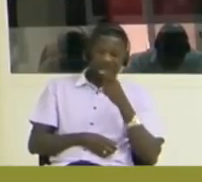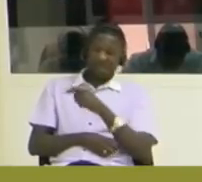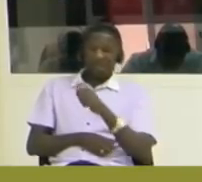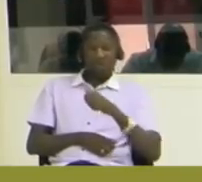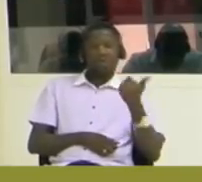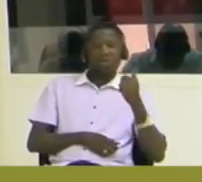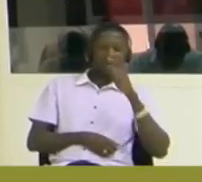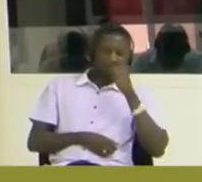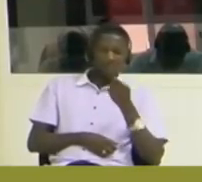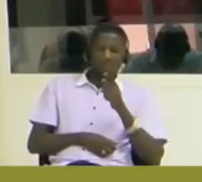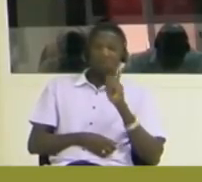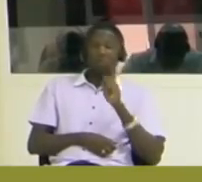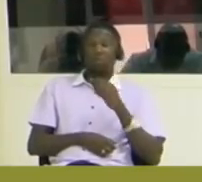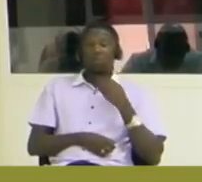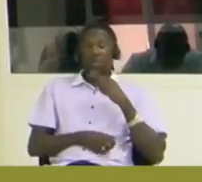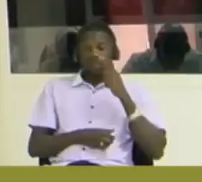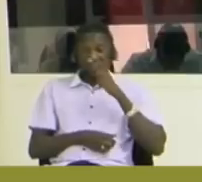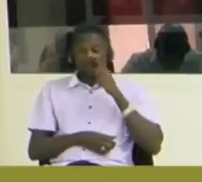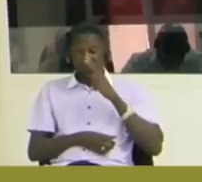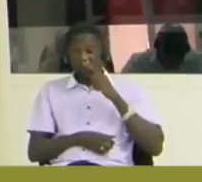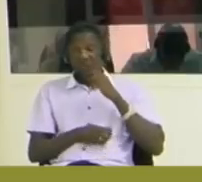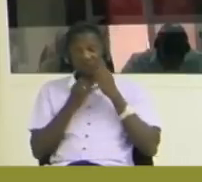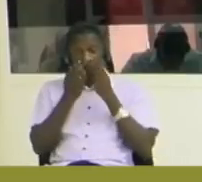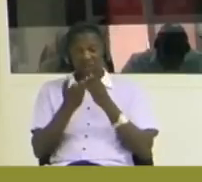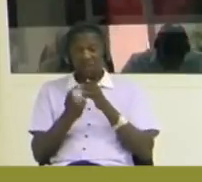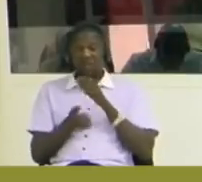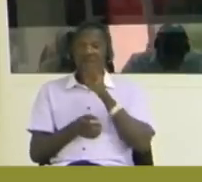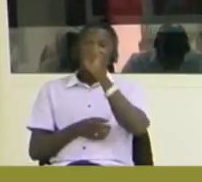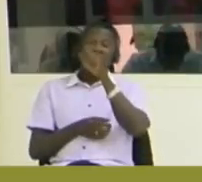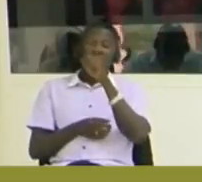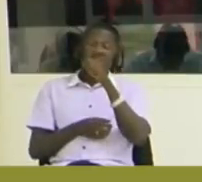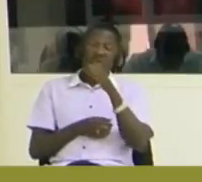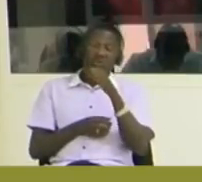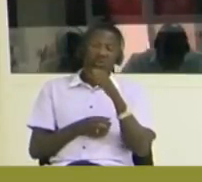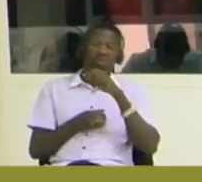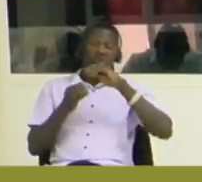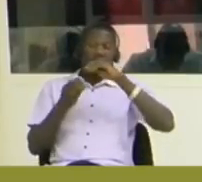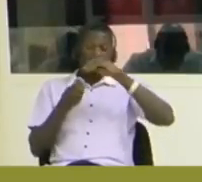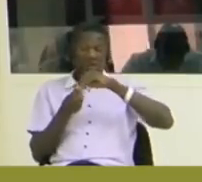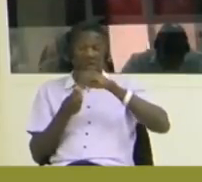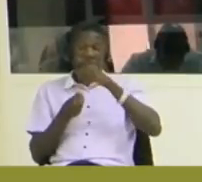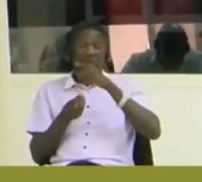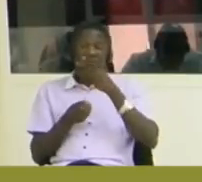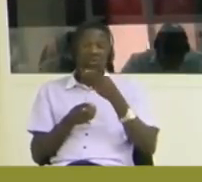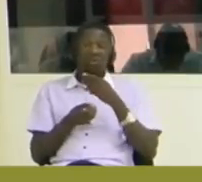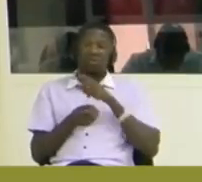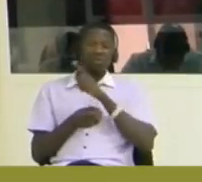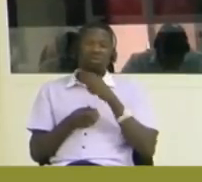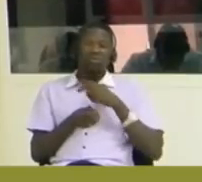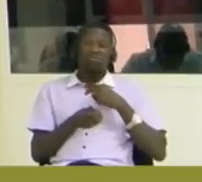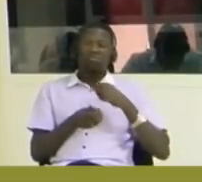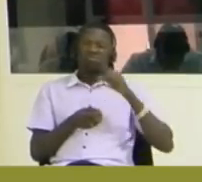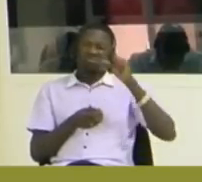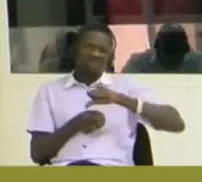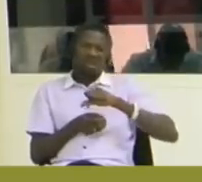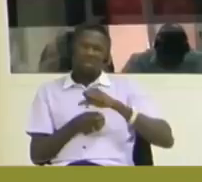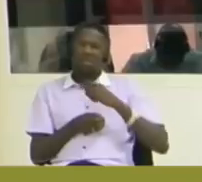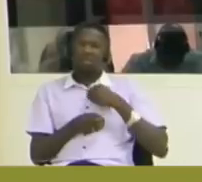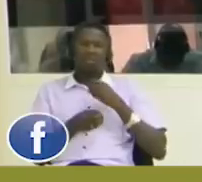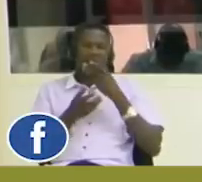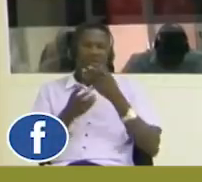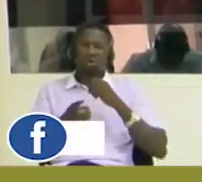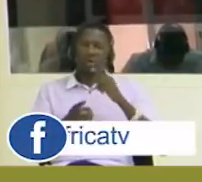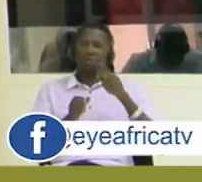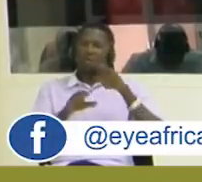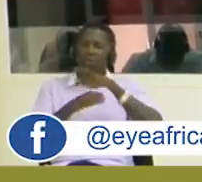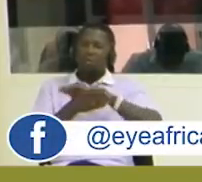is your point that you are not so fickle that you would not just, on the basis of a